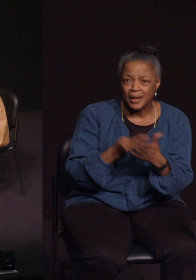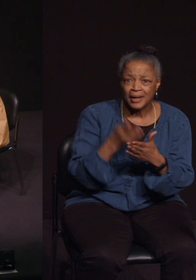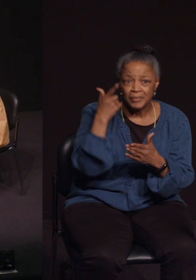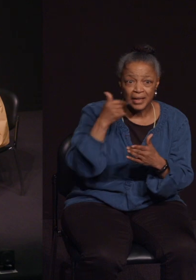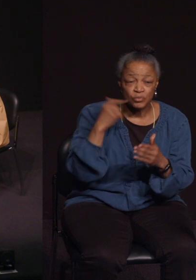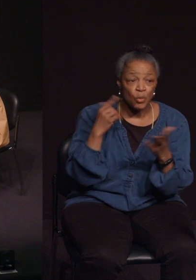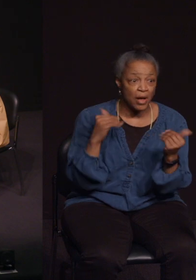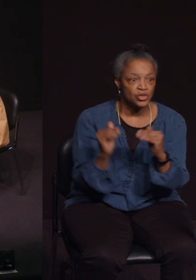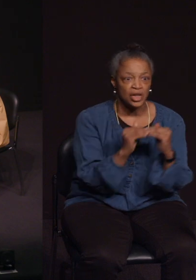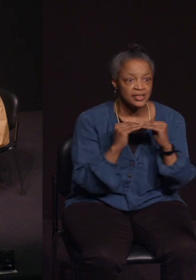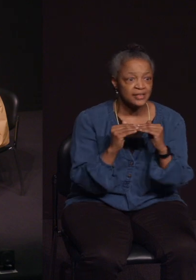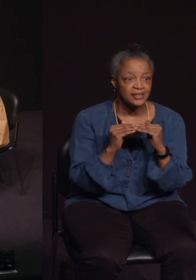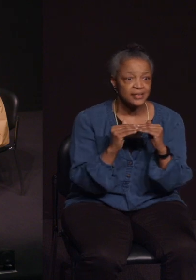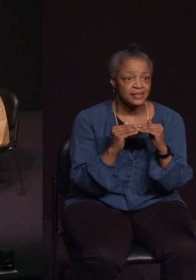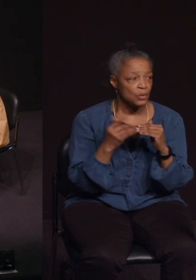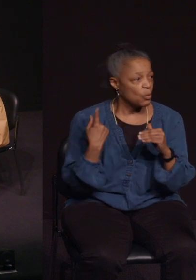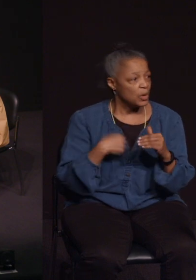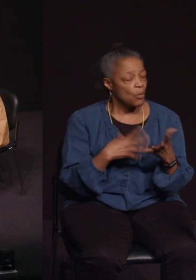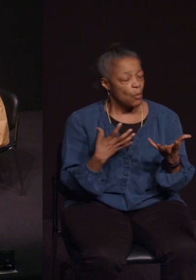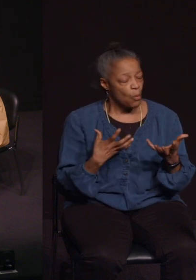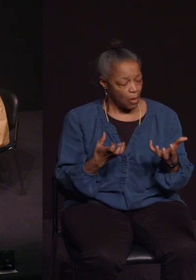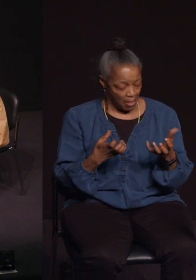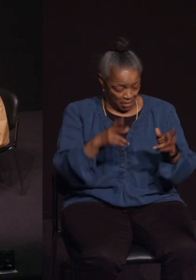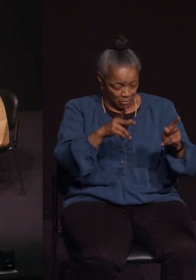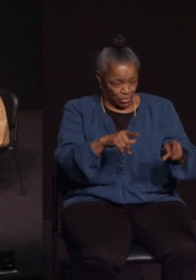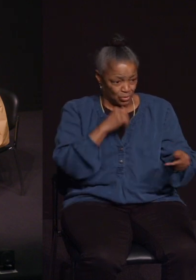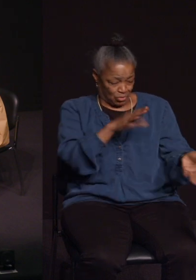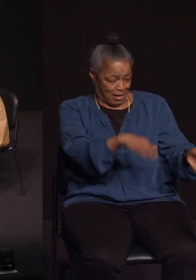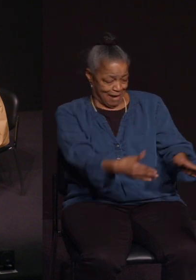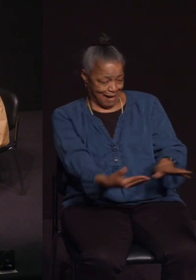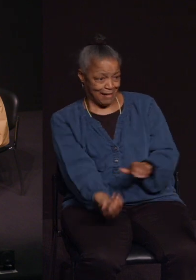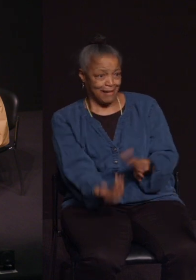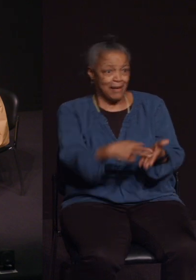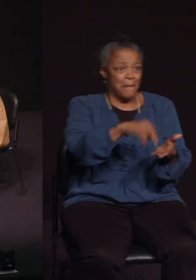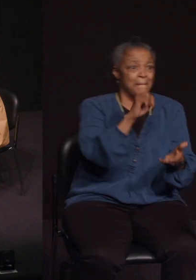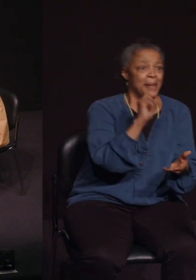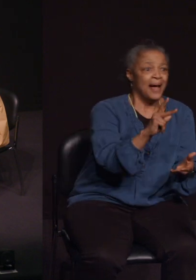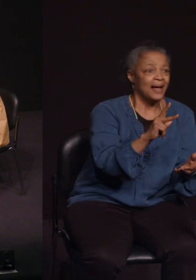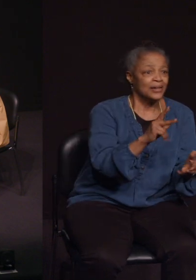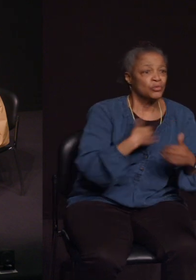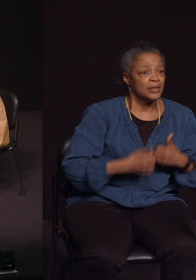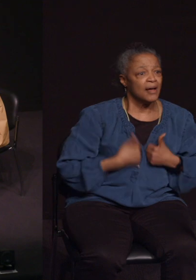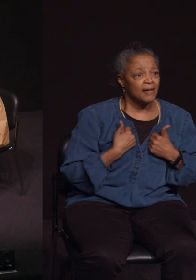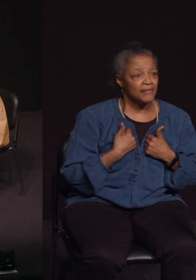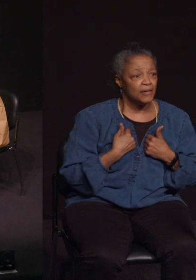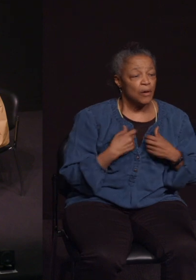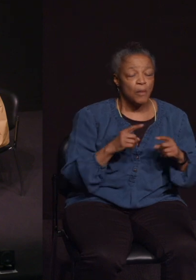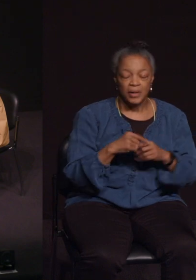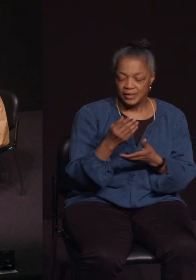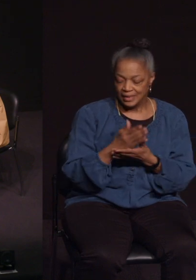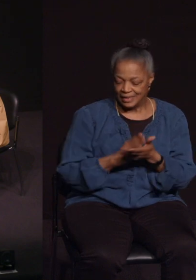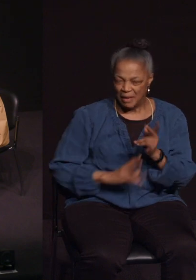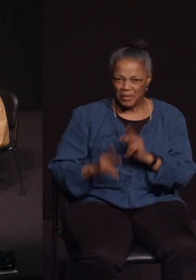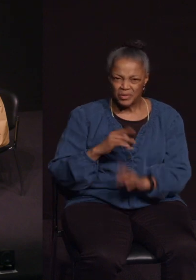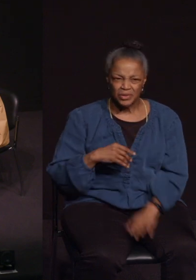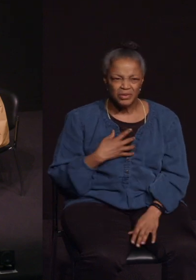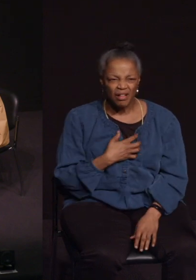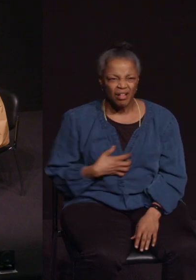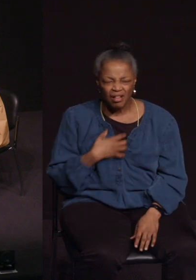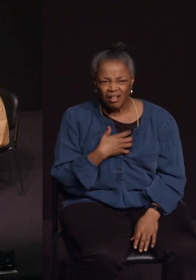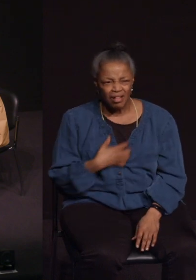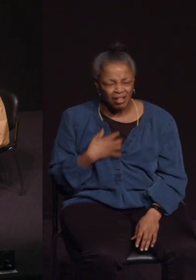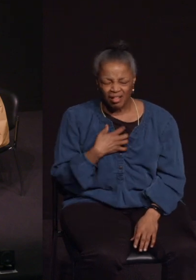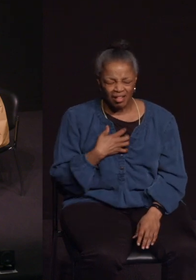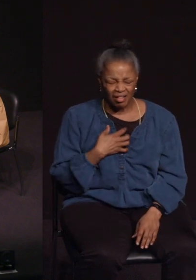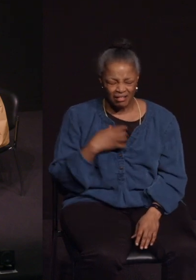or furthermore, we want our loved one back. But you have people who have the time to do some of the most sickening and the